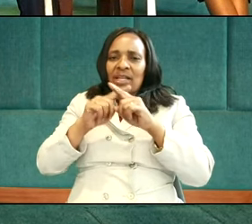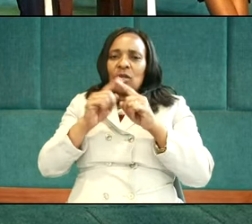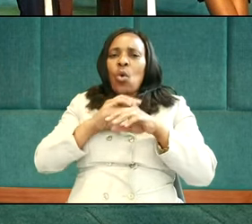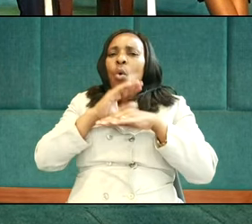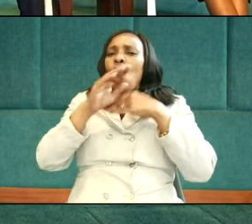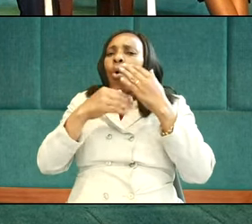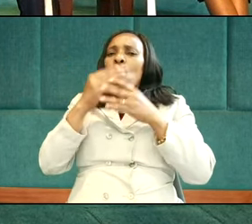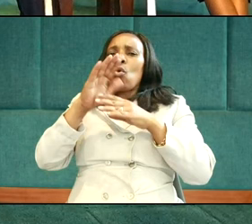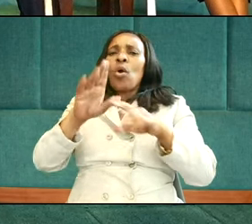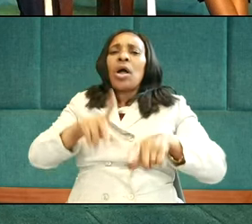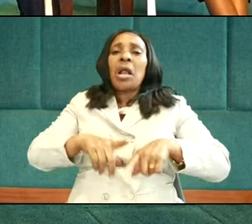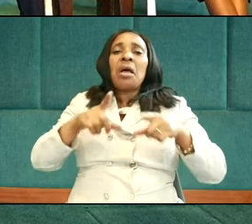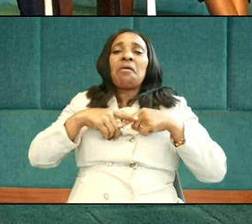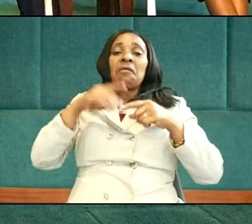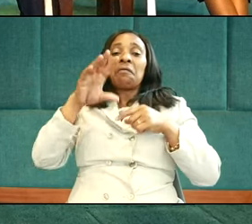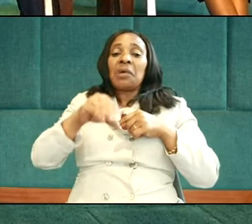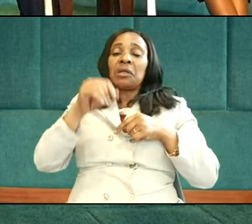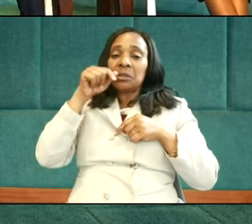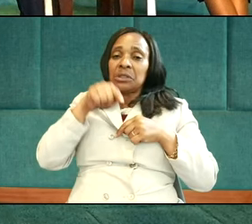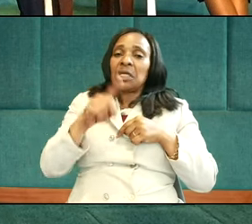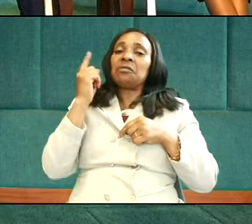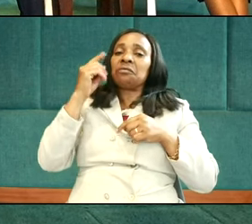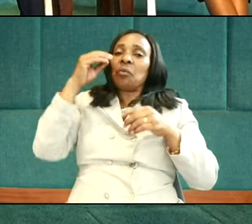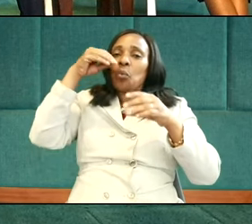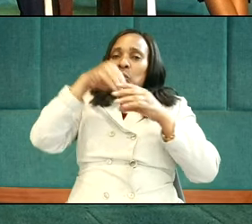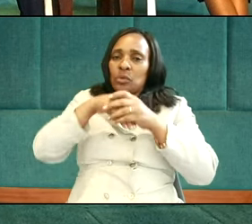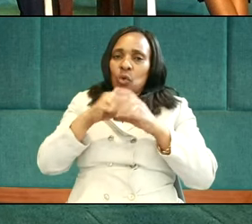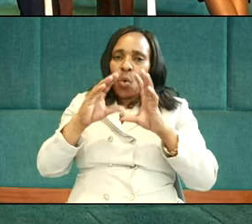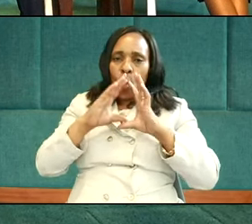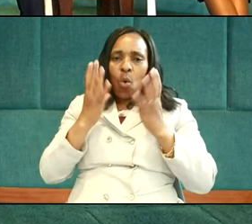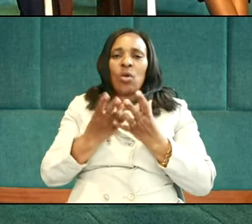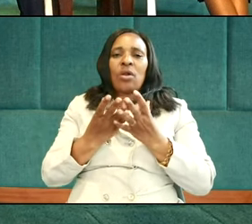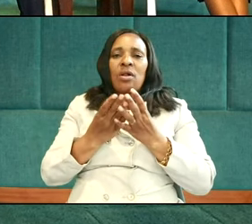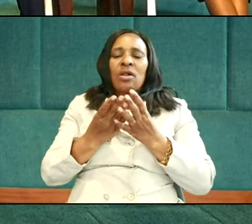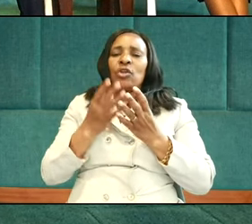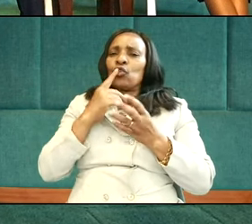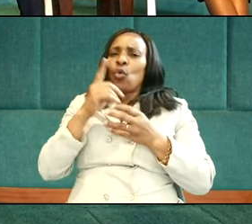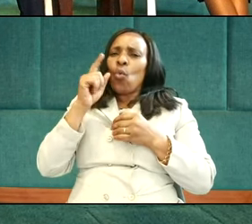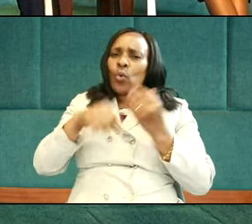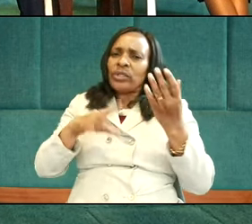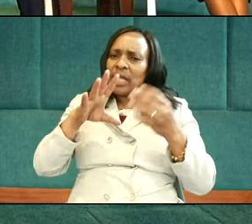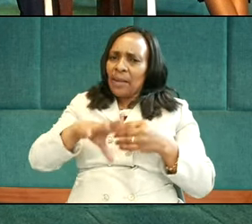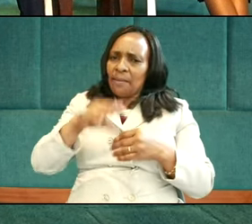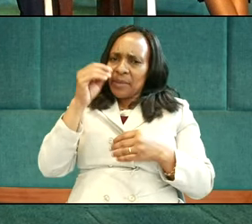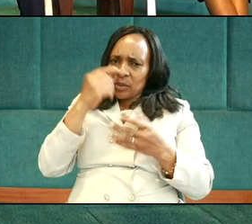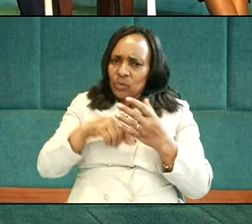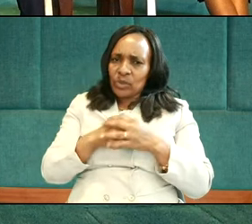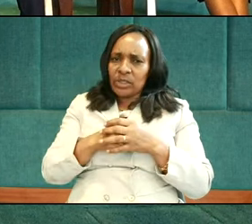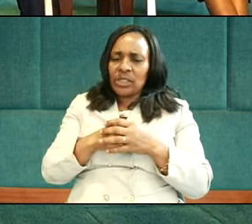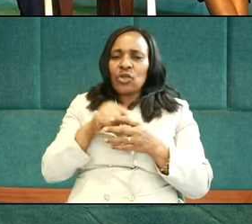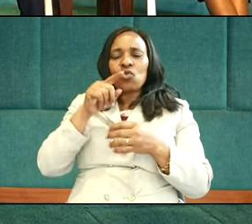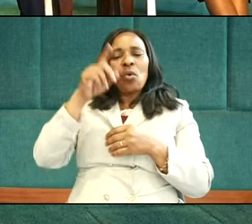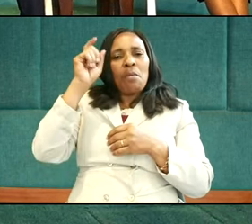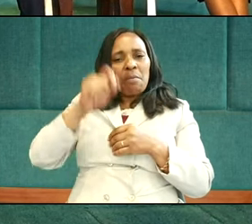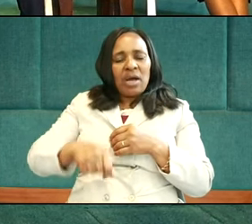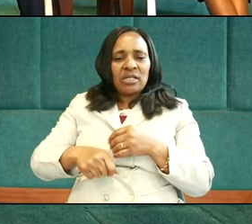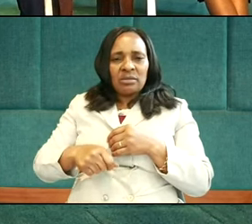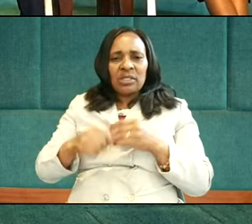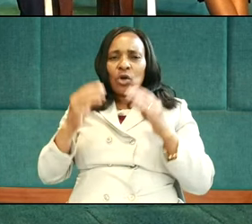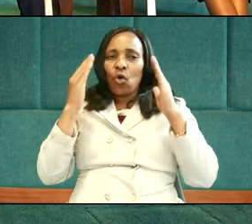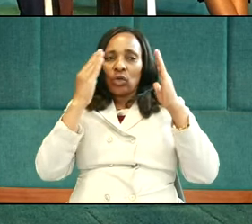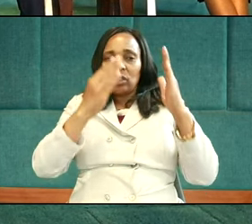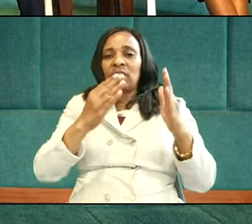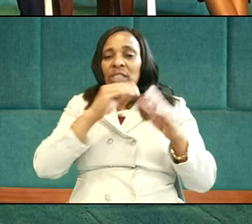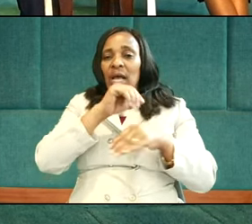find yourself just fully into that thing. And so what I get from that is that you have to be conscious